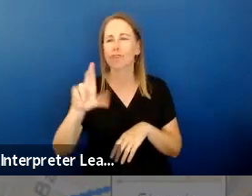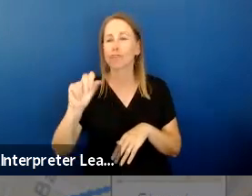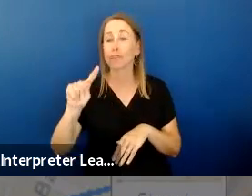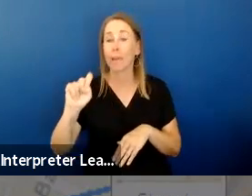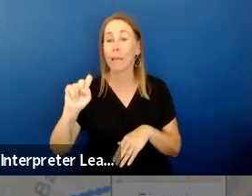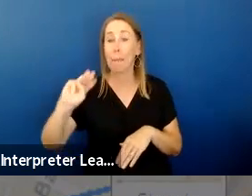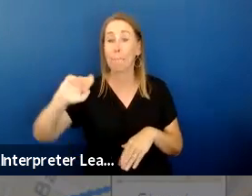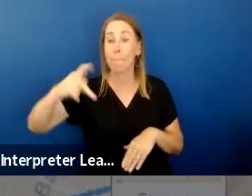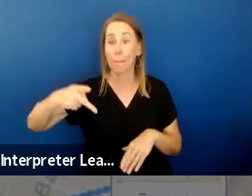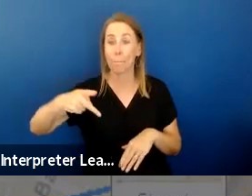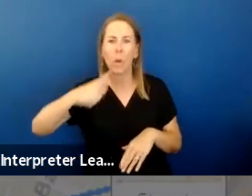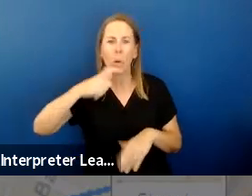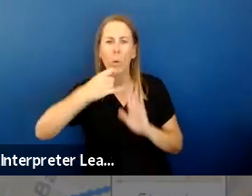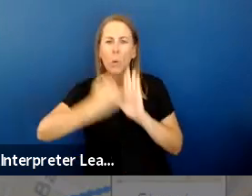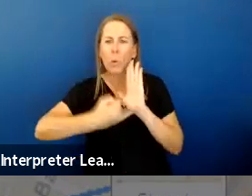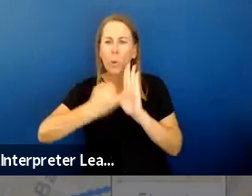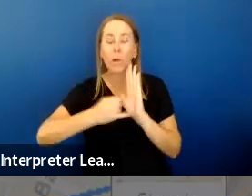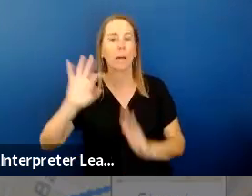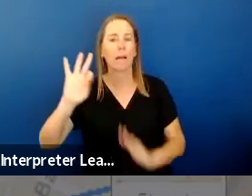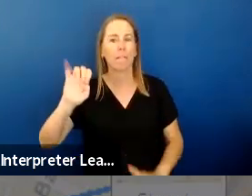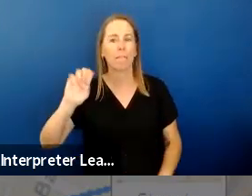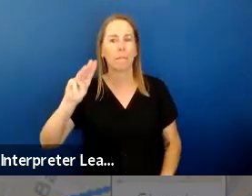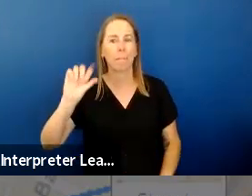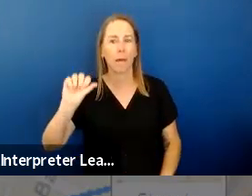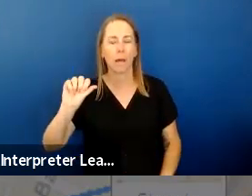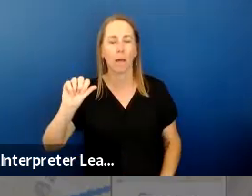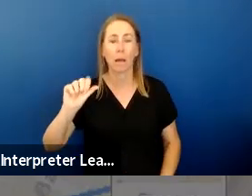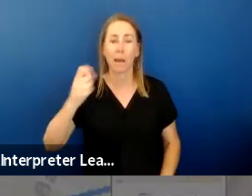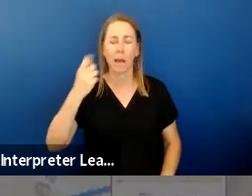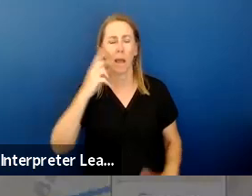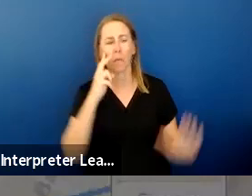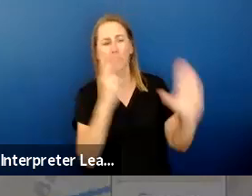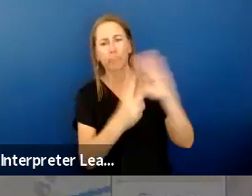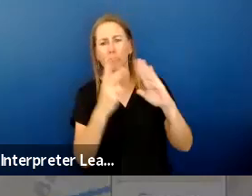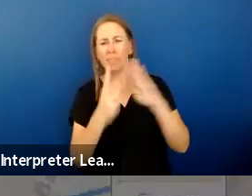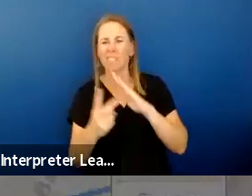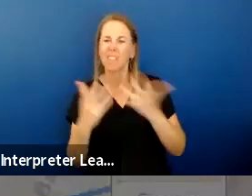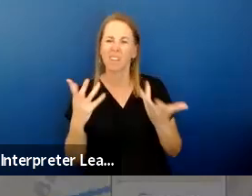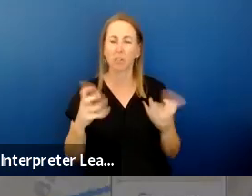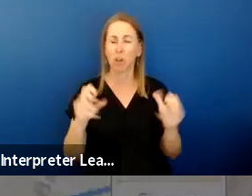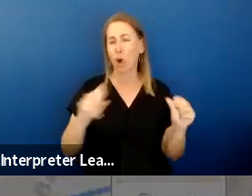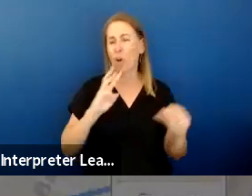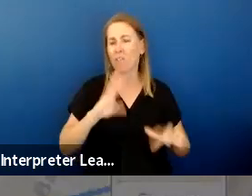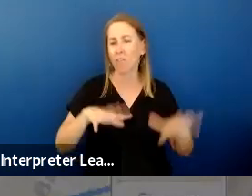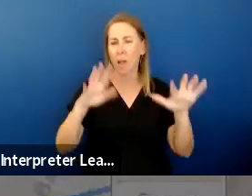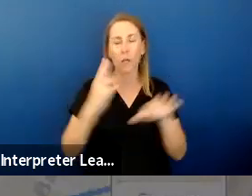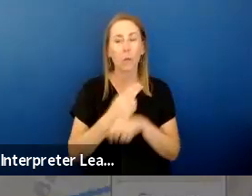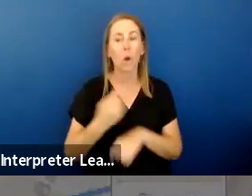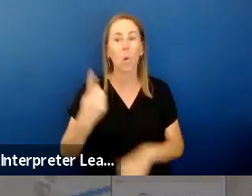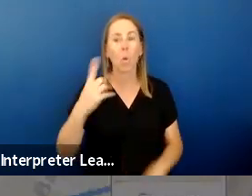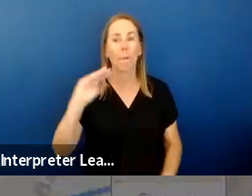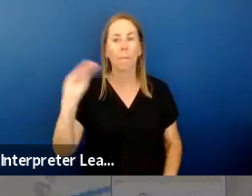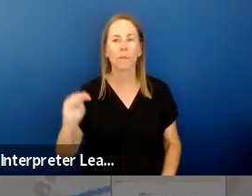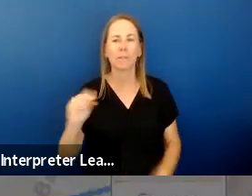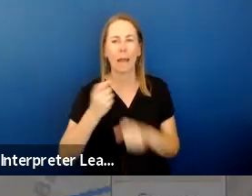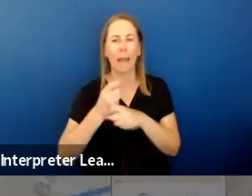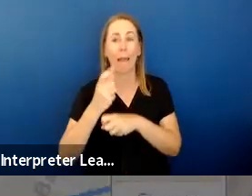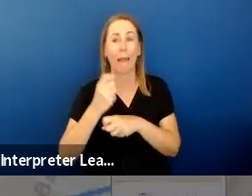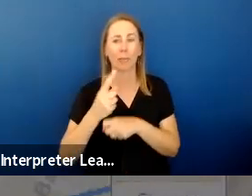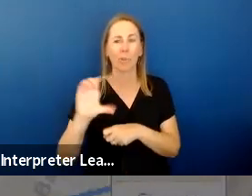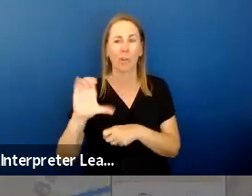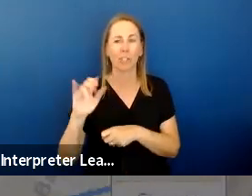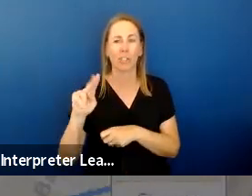and they depict the different risks of flooding based on a 1% annual chance of flood. Now, the 1% annual chance of flood is often referred to